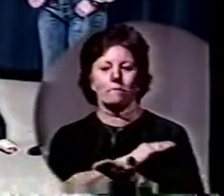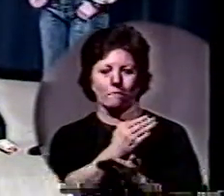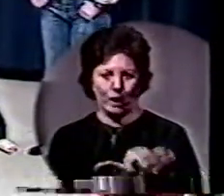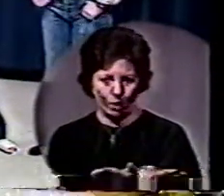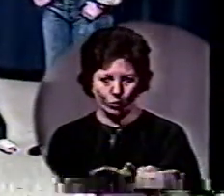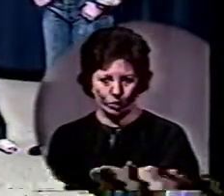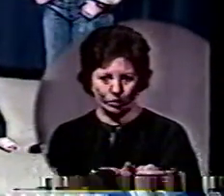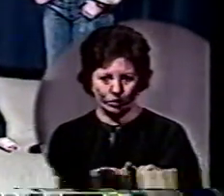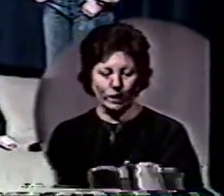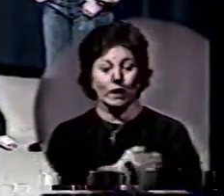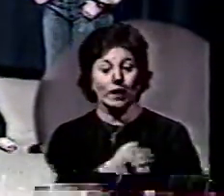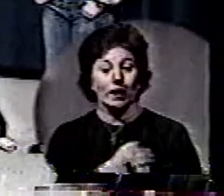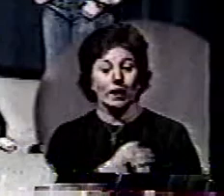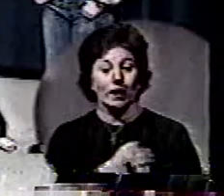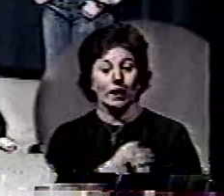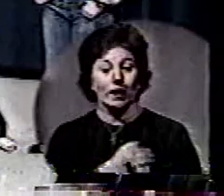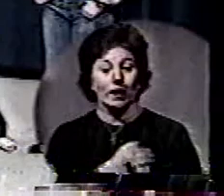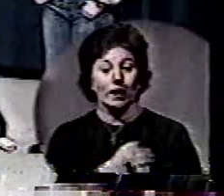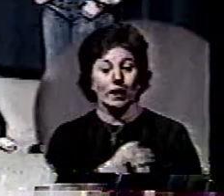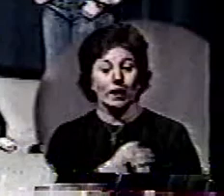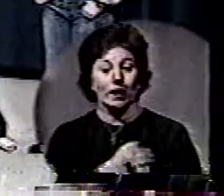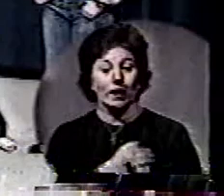That means something, I guess. So I want to hear you do that for me right